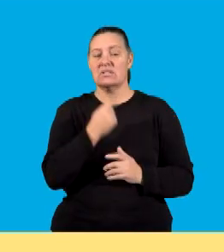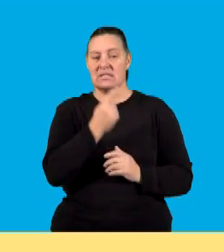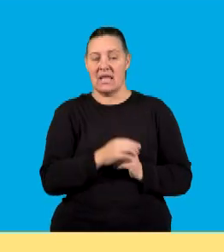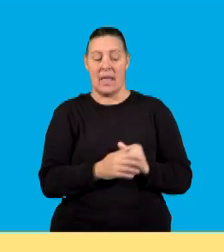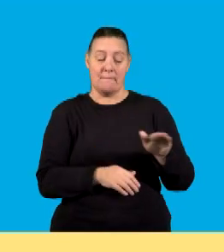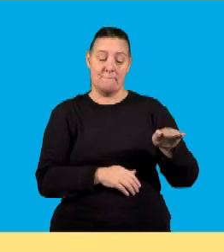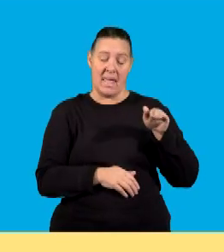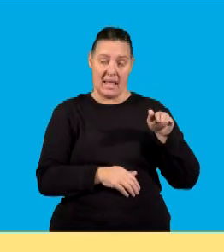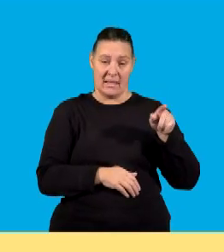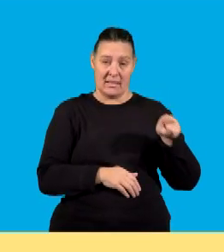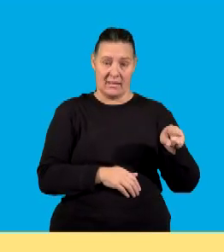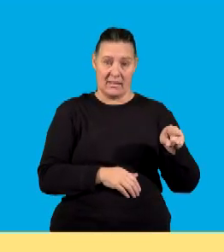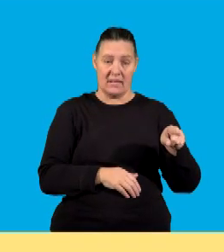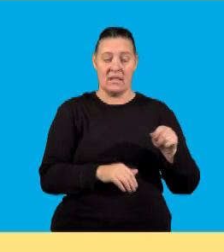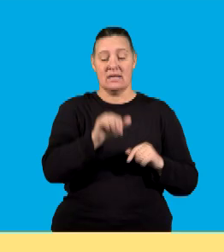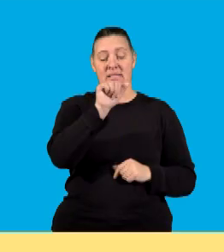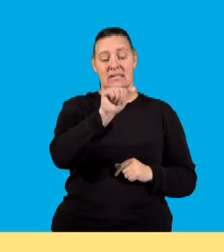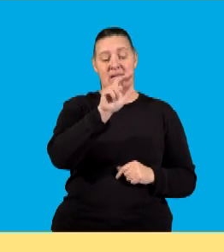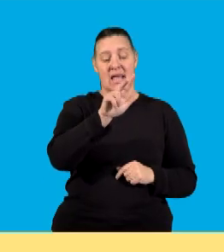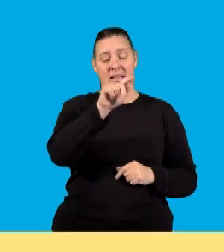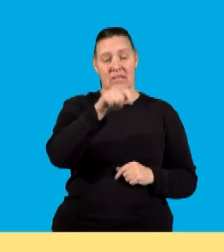say bank